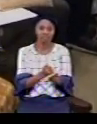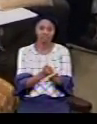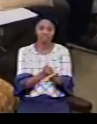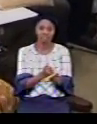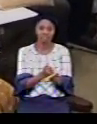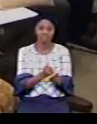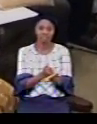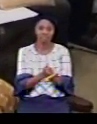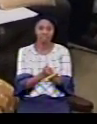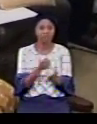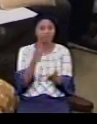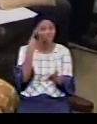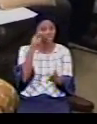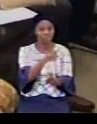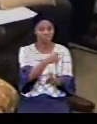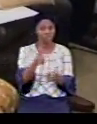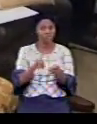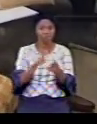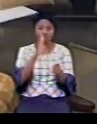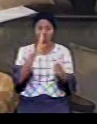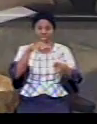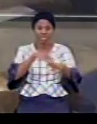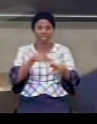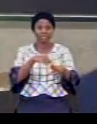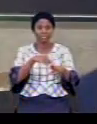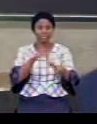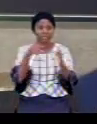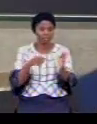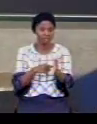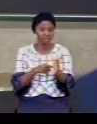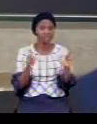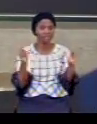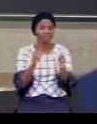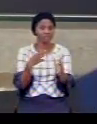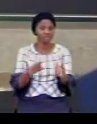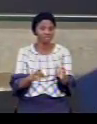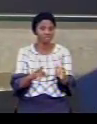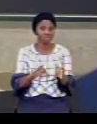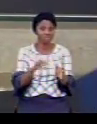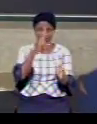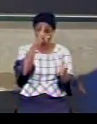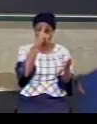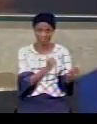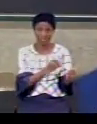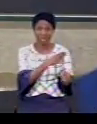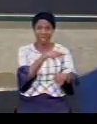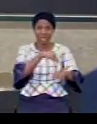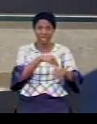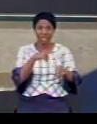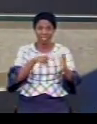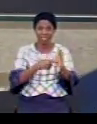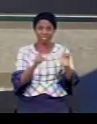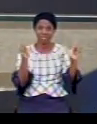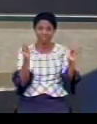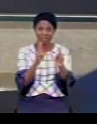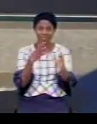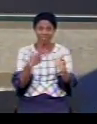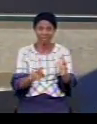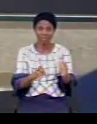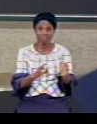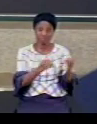For you to be at this level of faith, at this level of confidence, at this level